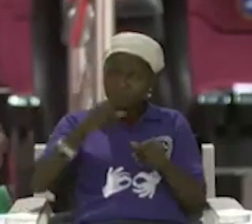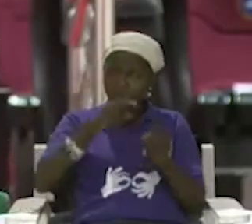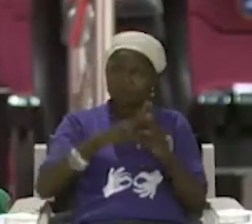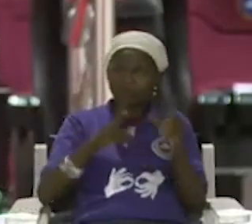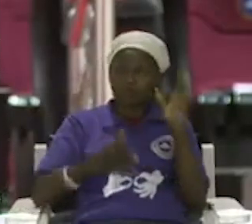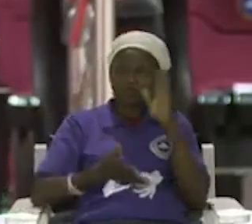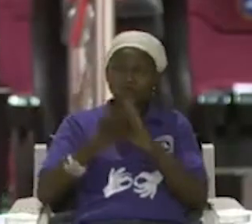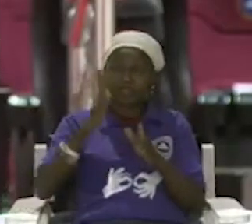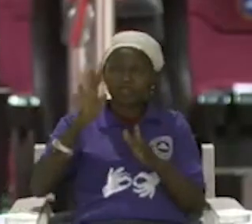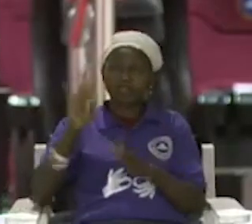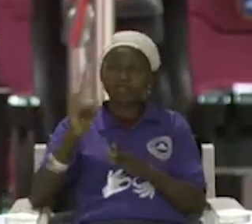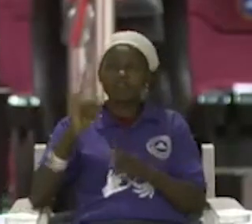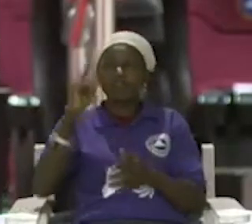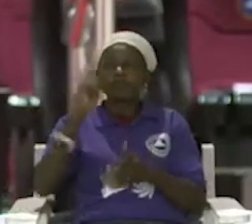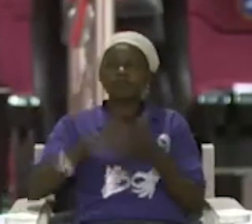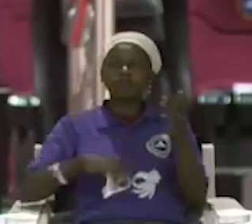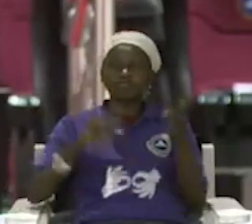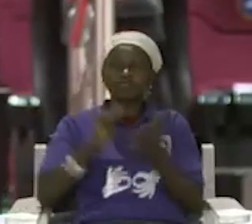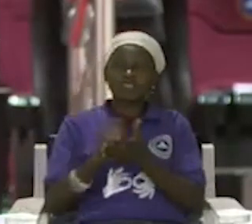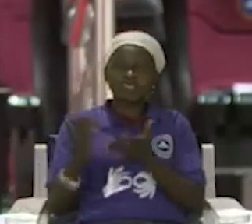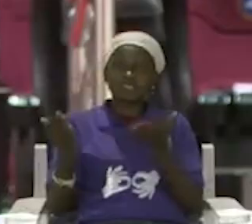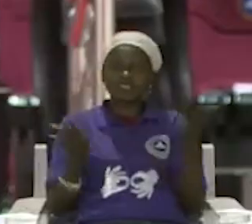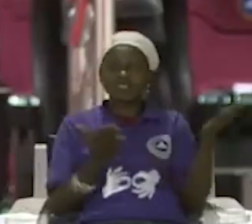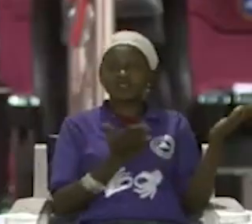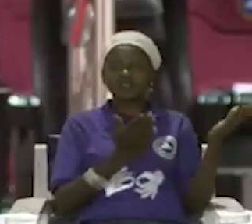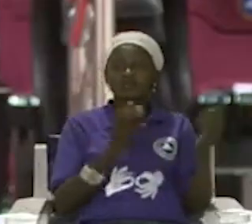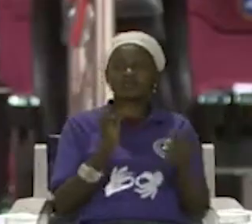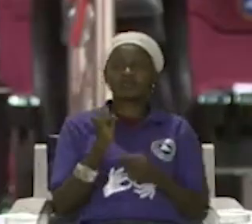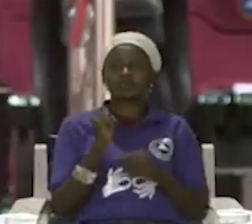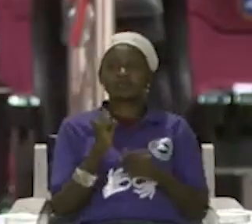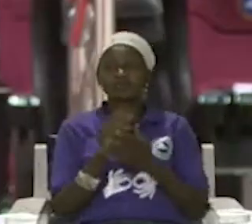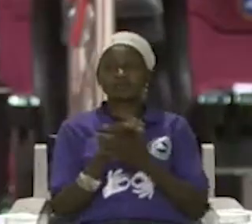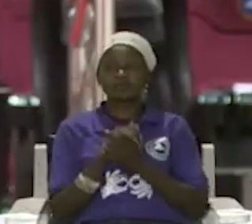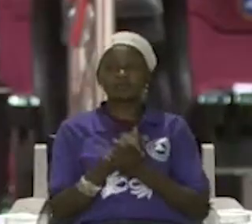quickly what that carries.